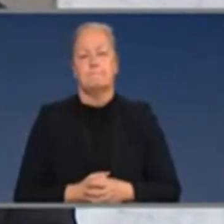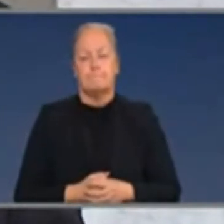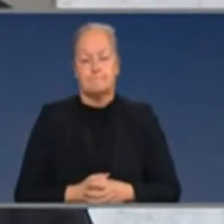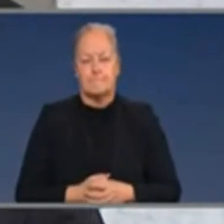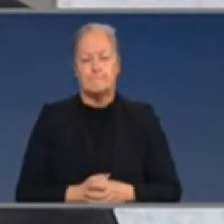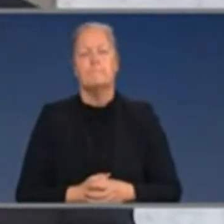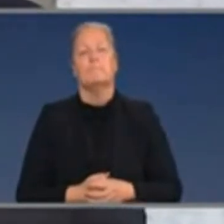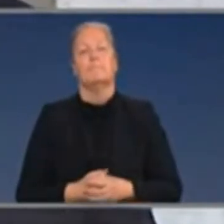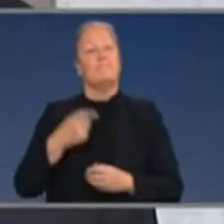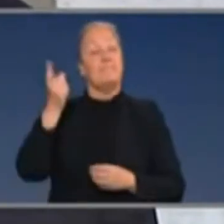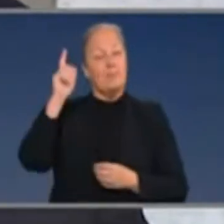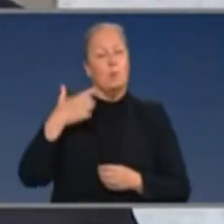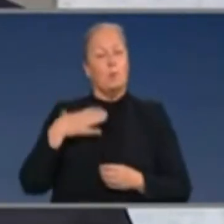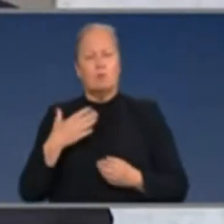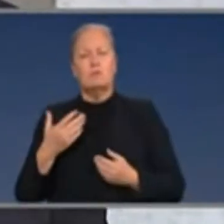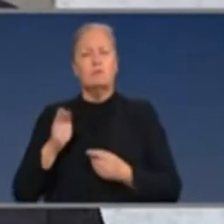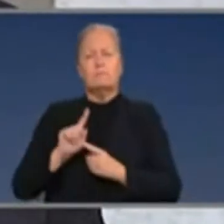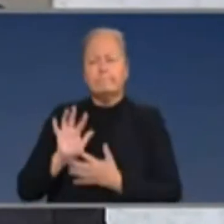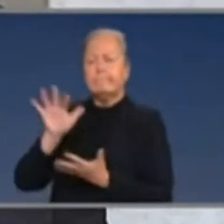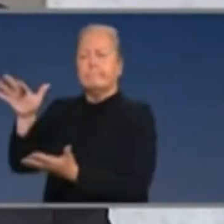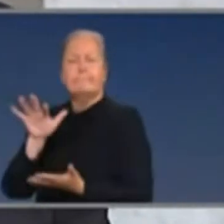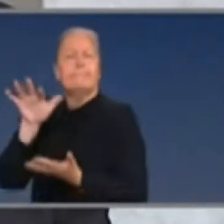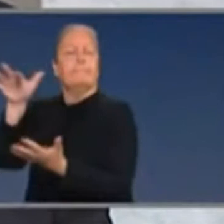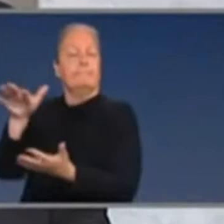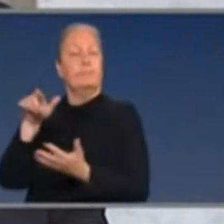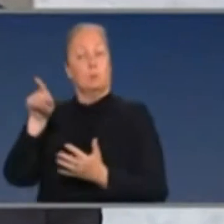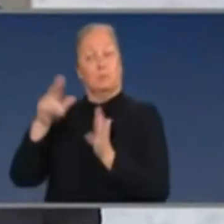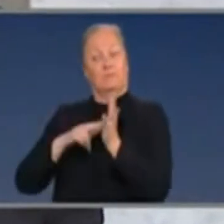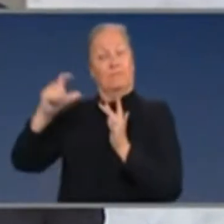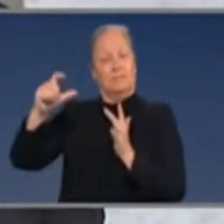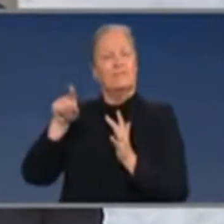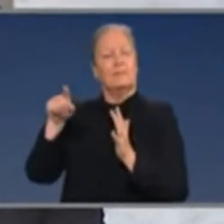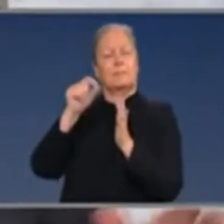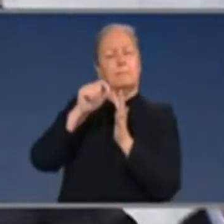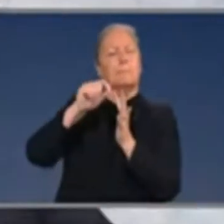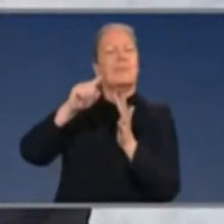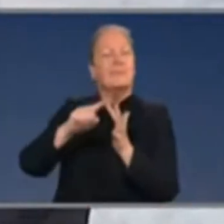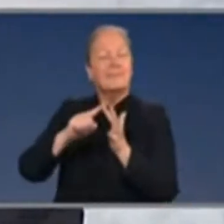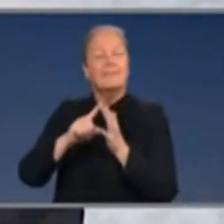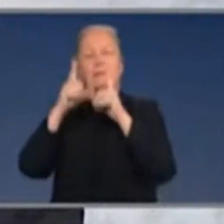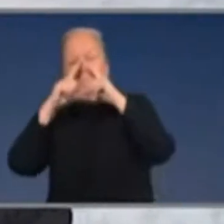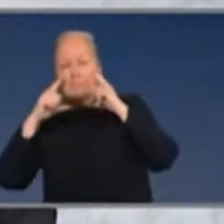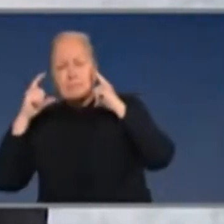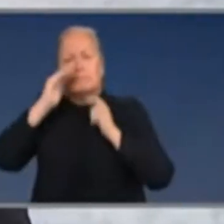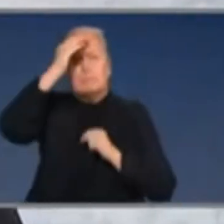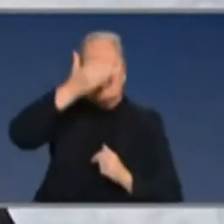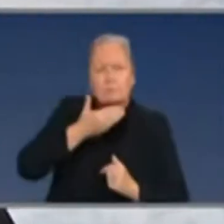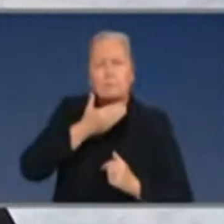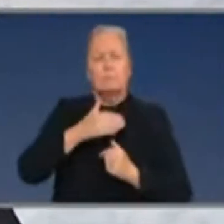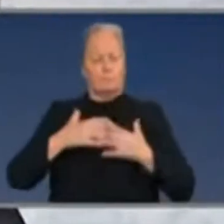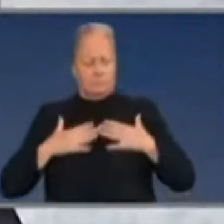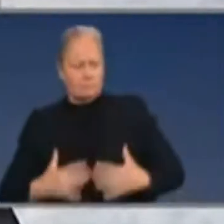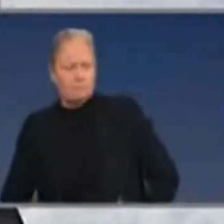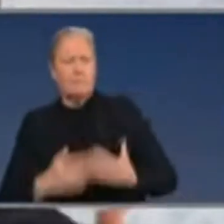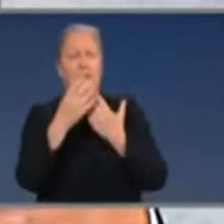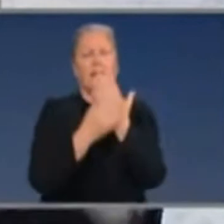that further PPE out across Victoria and the facilities, and they were again packing those last night and getting